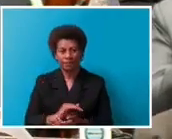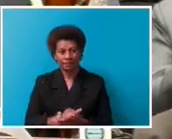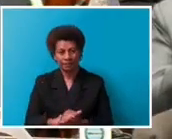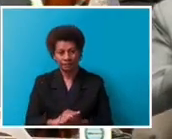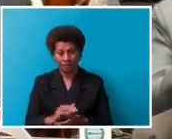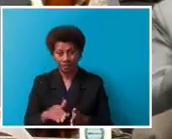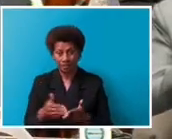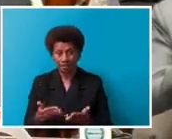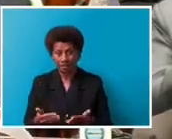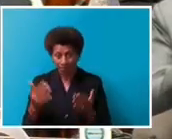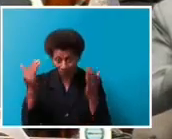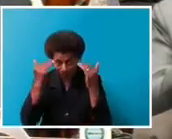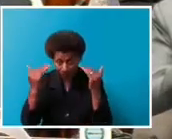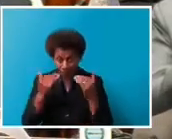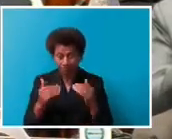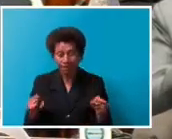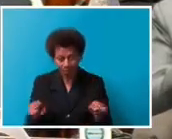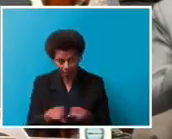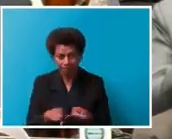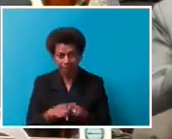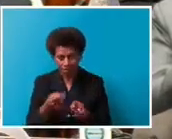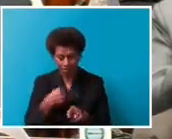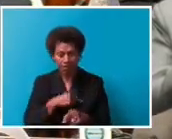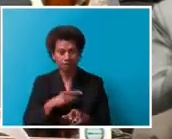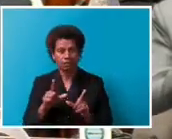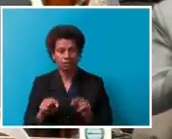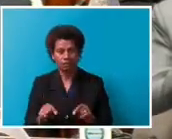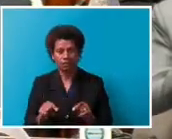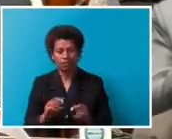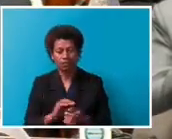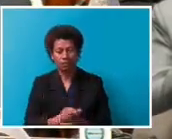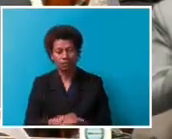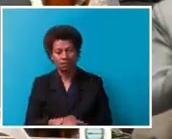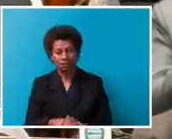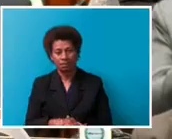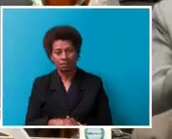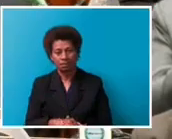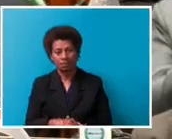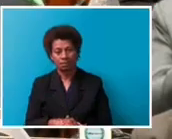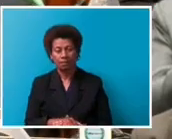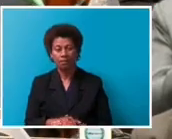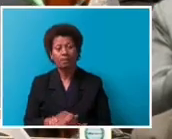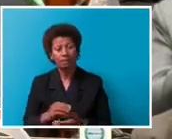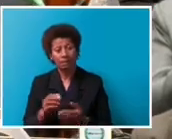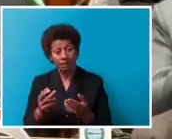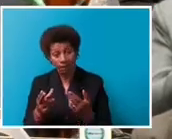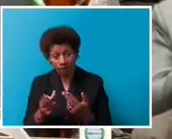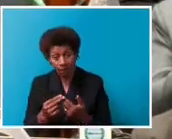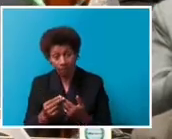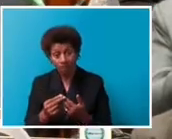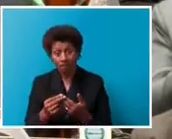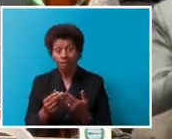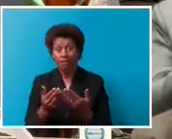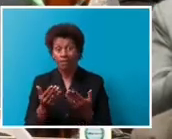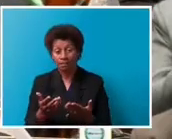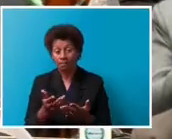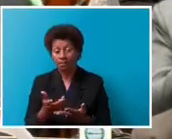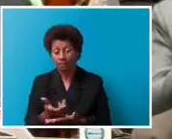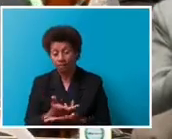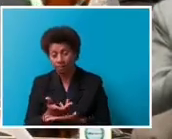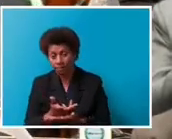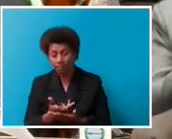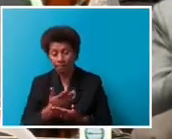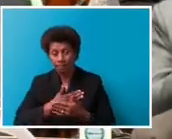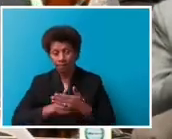is our time to do the same. Without and with painstaking negotiations,